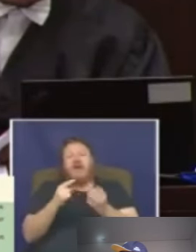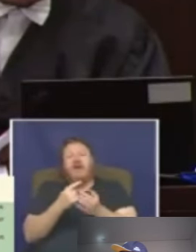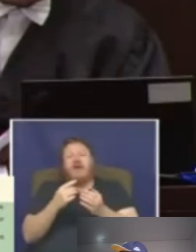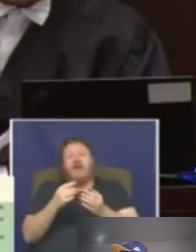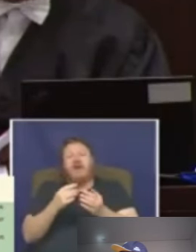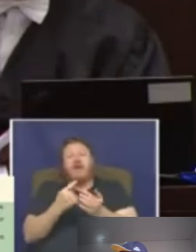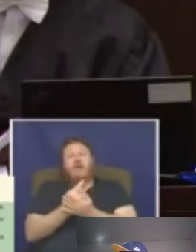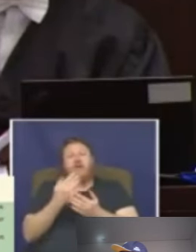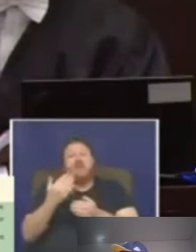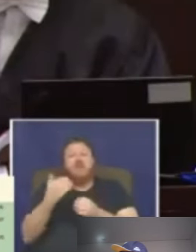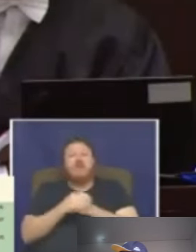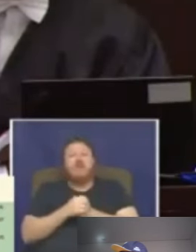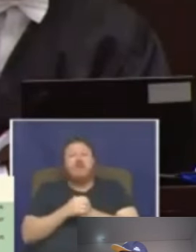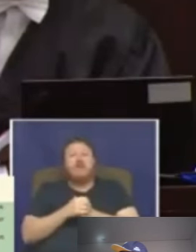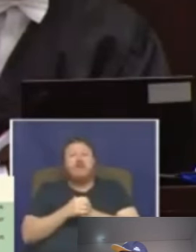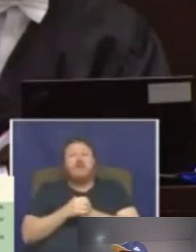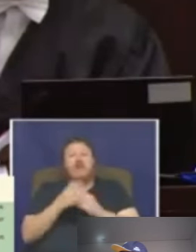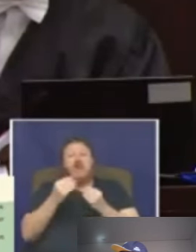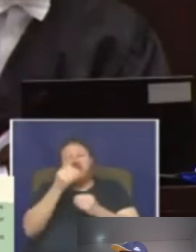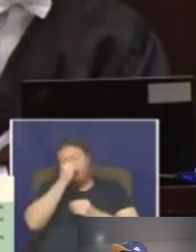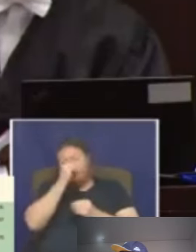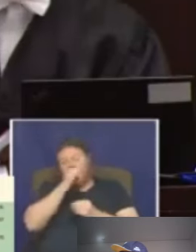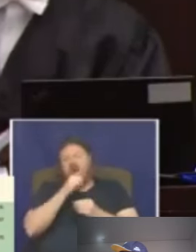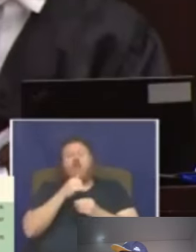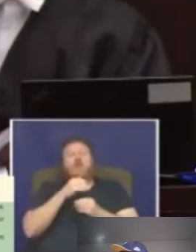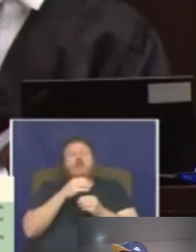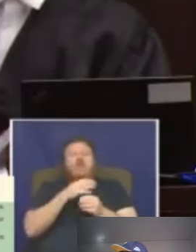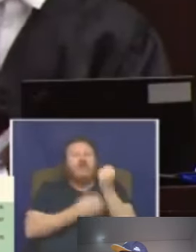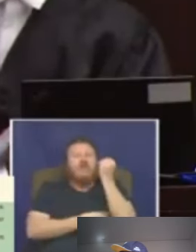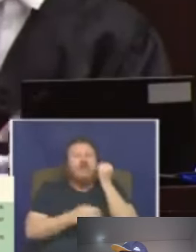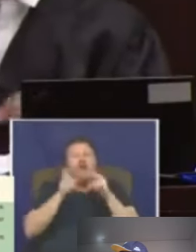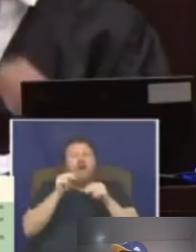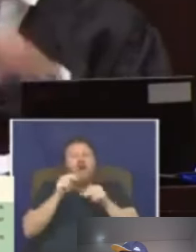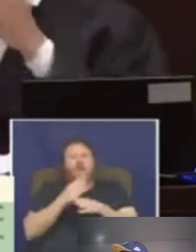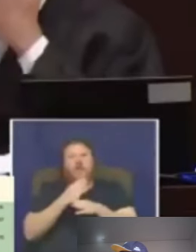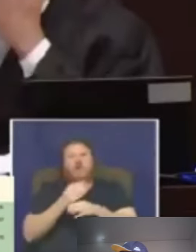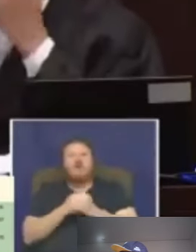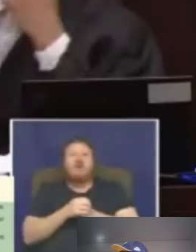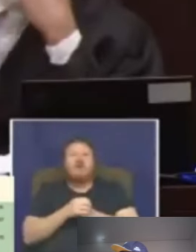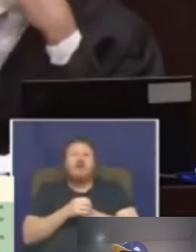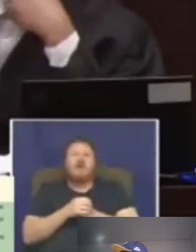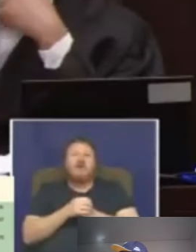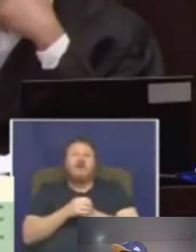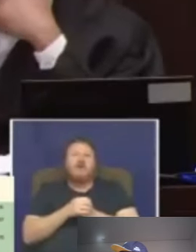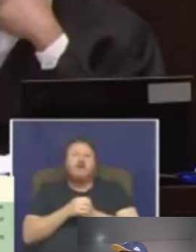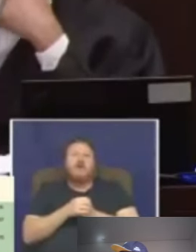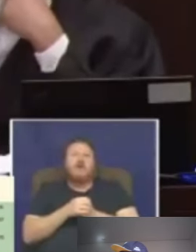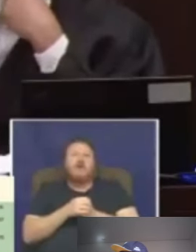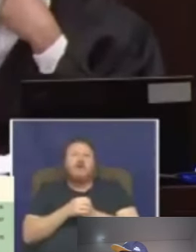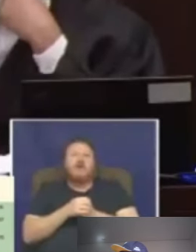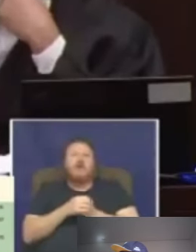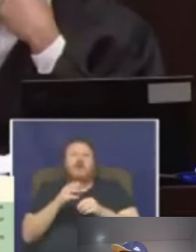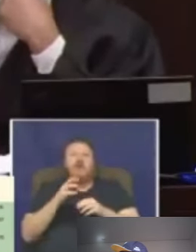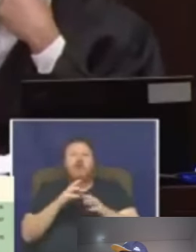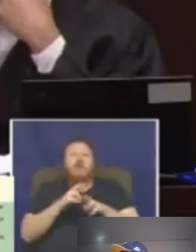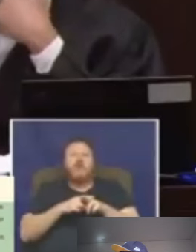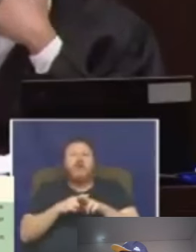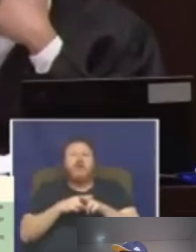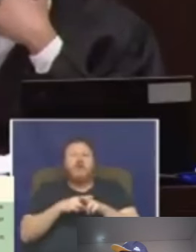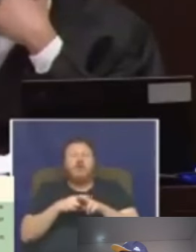been suffocating in the smoke plumes of crime, poverty, and unemployment. We've been burning in the flames of near-racial politics, stoked